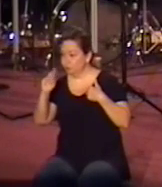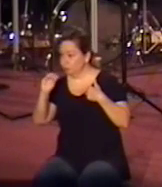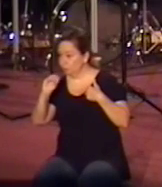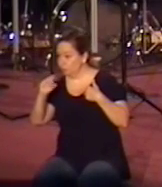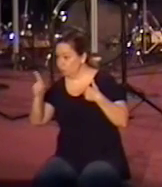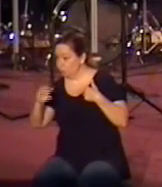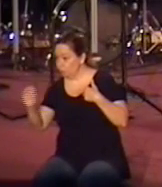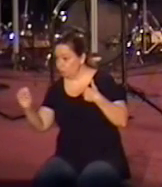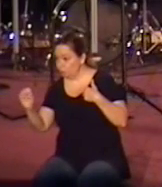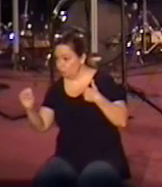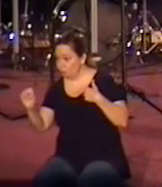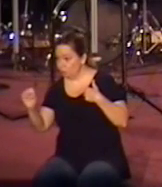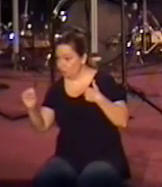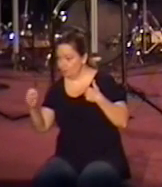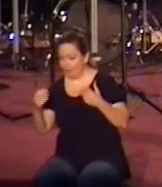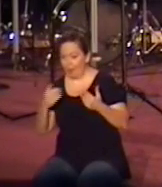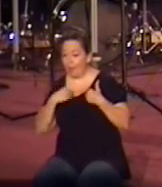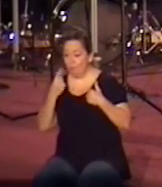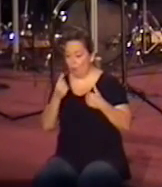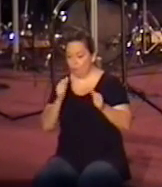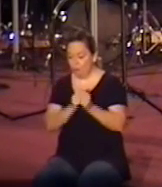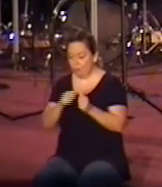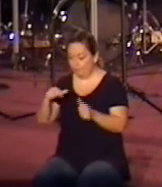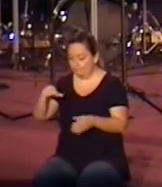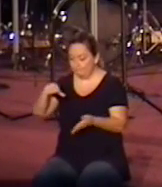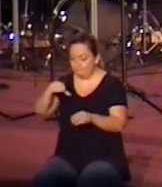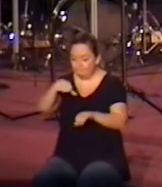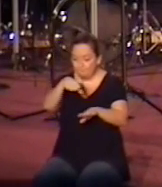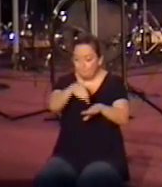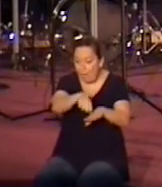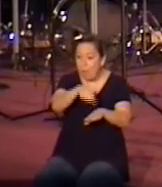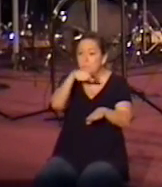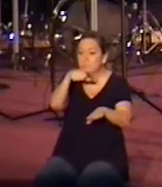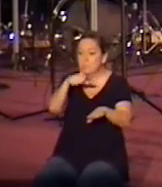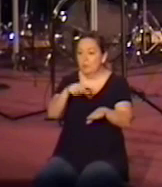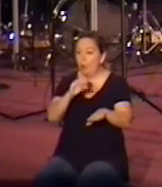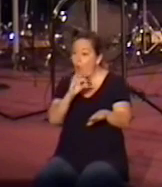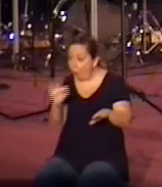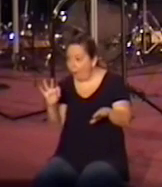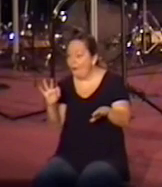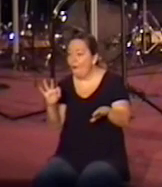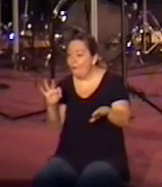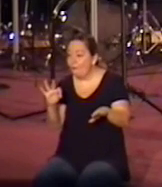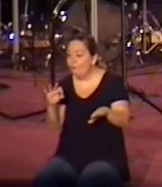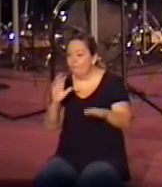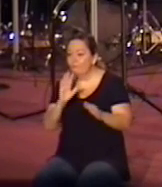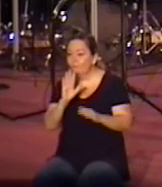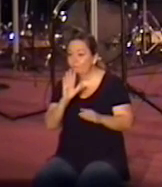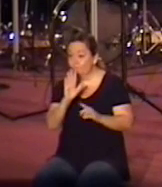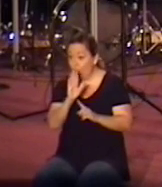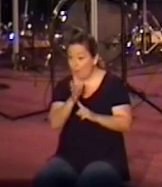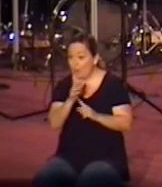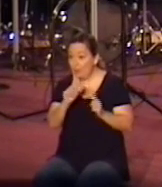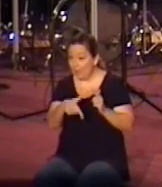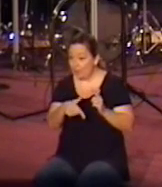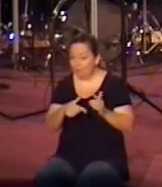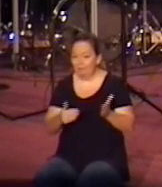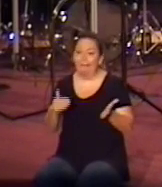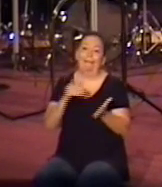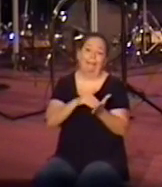one, a little clock that has a little button on it, And you hit the button, it turns it off. 5 minutes later, it starts up